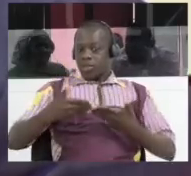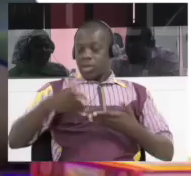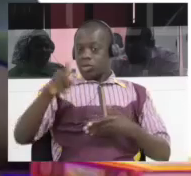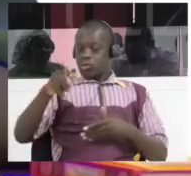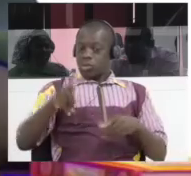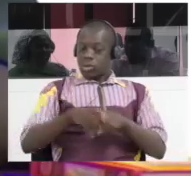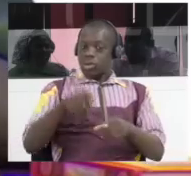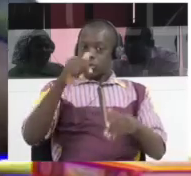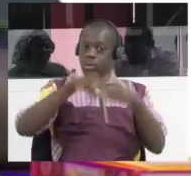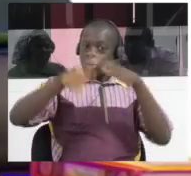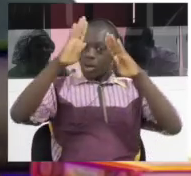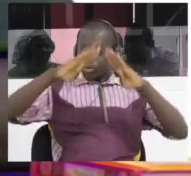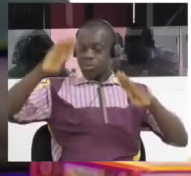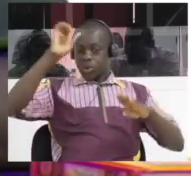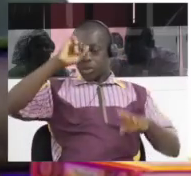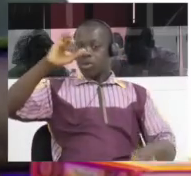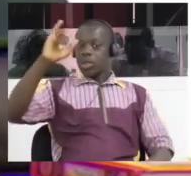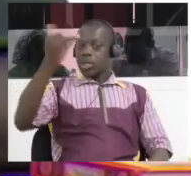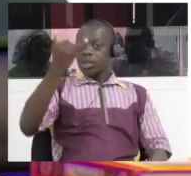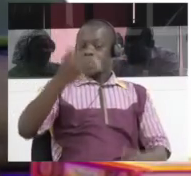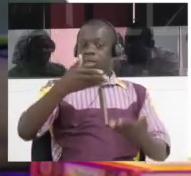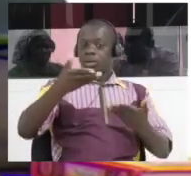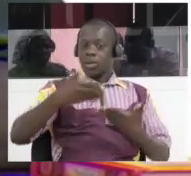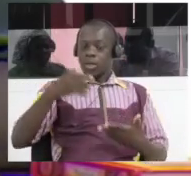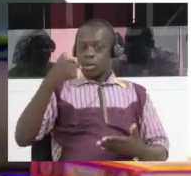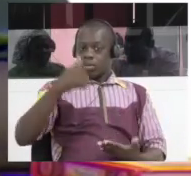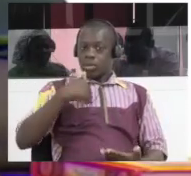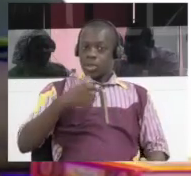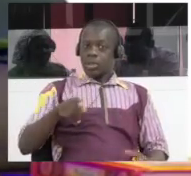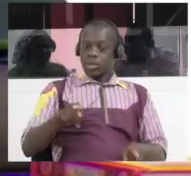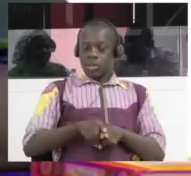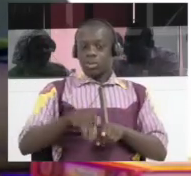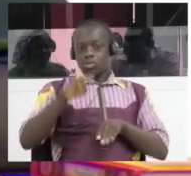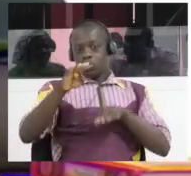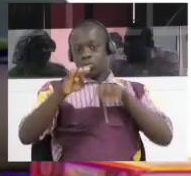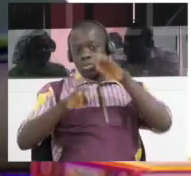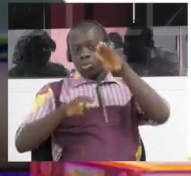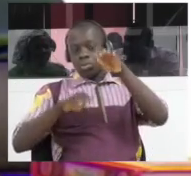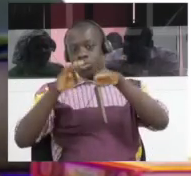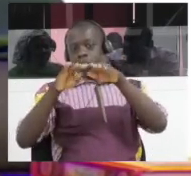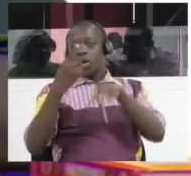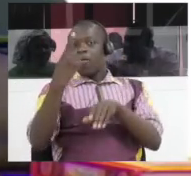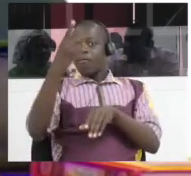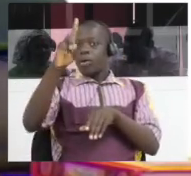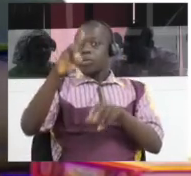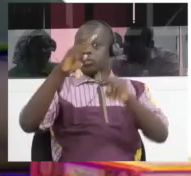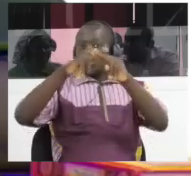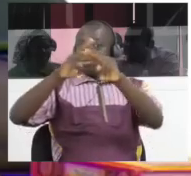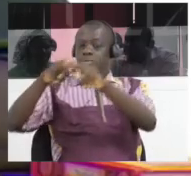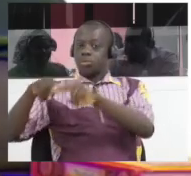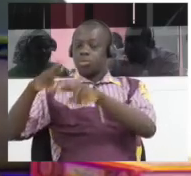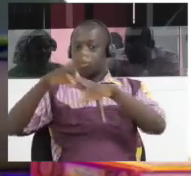correct? Yes, they invited me in, and then we climbed those few steps to the main sitting room